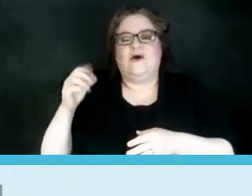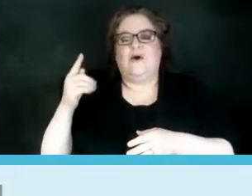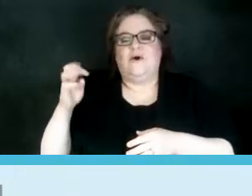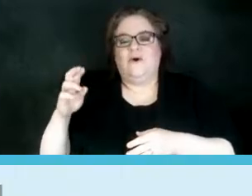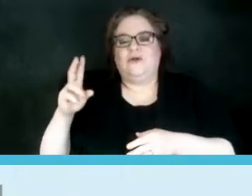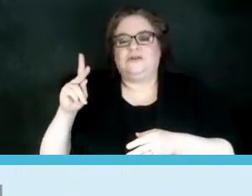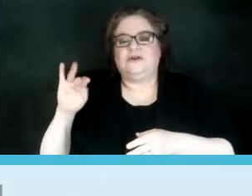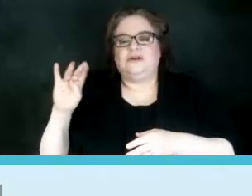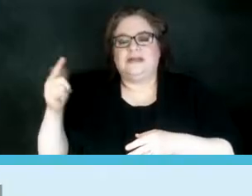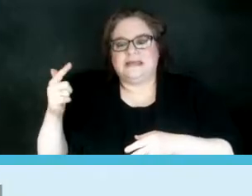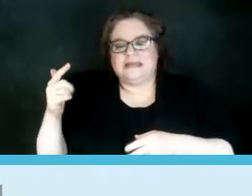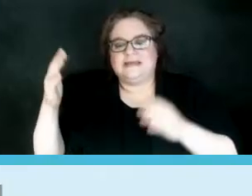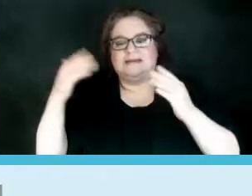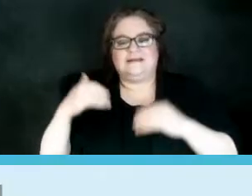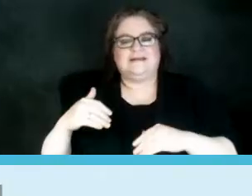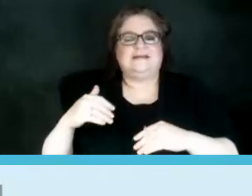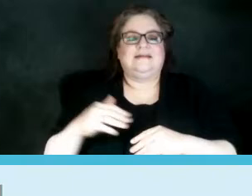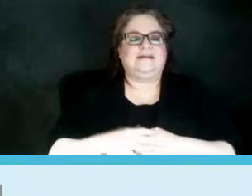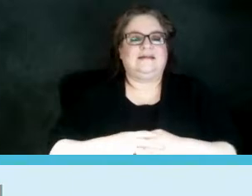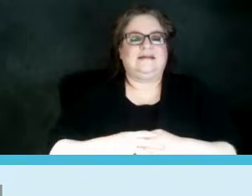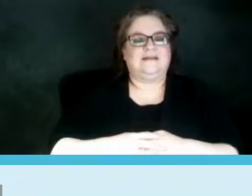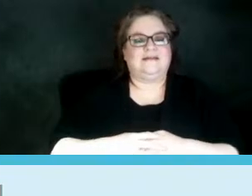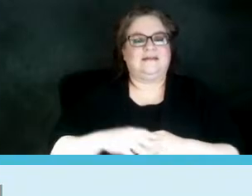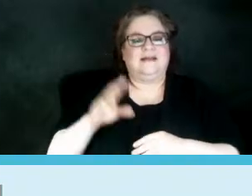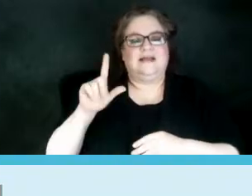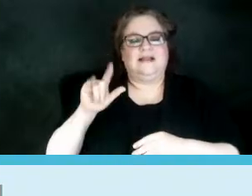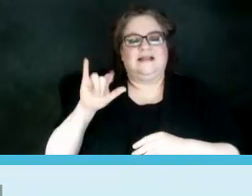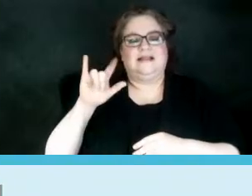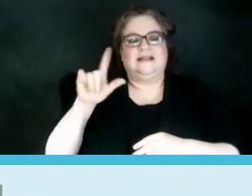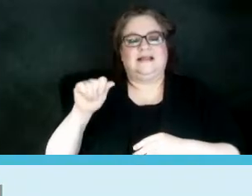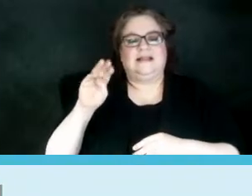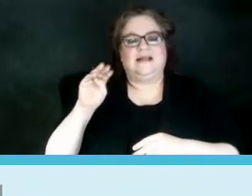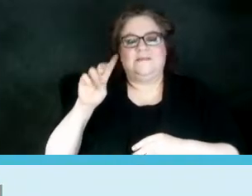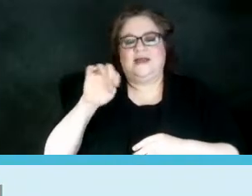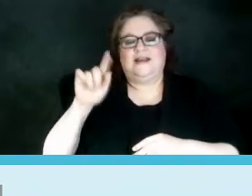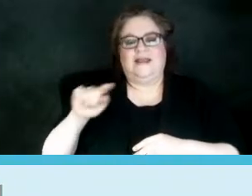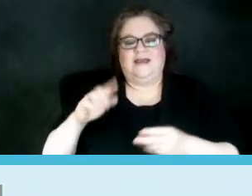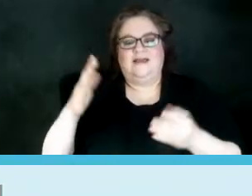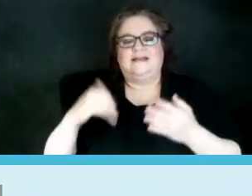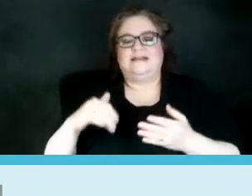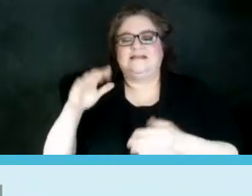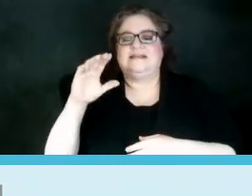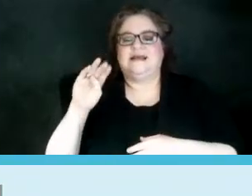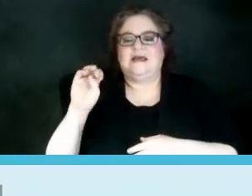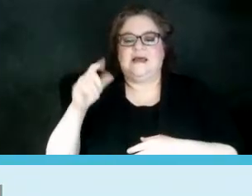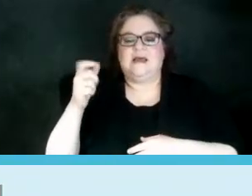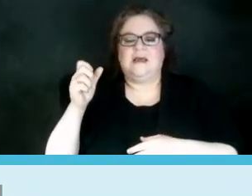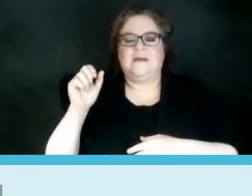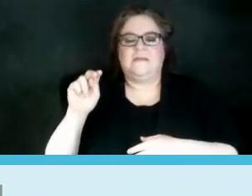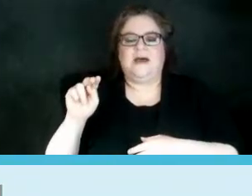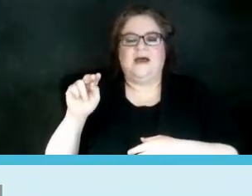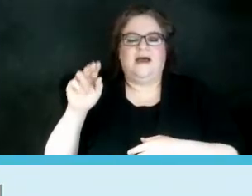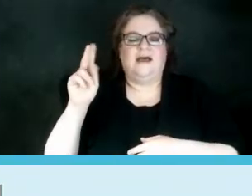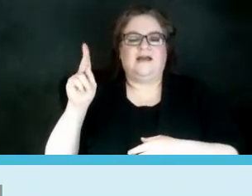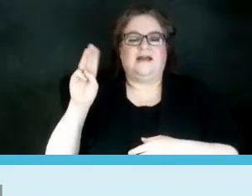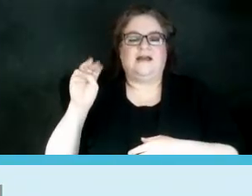from Inter-American Magnet Elementary School. We have Mega Kemka from Walter Payton High School, and